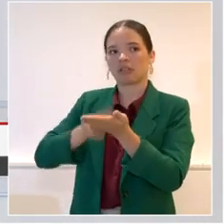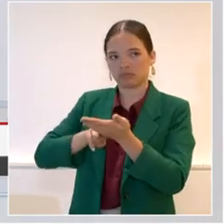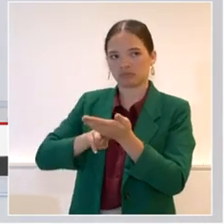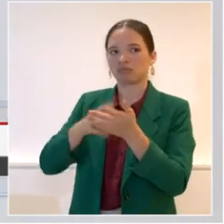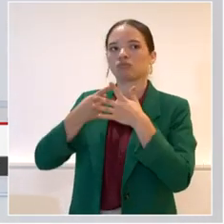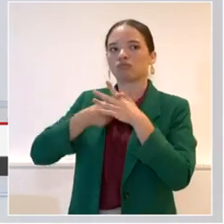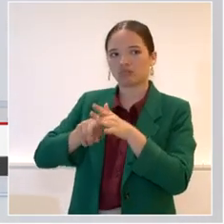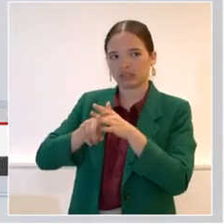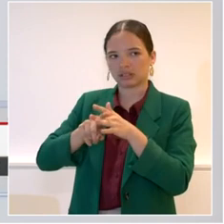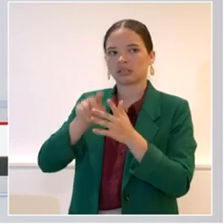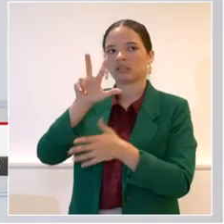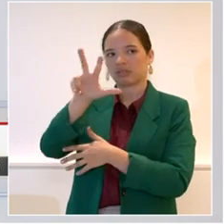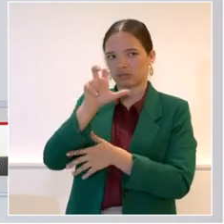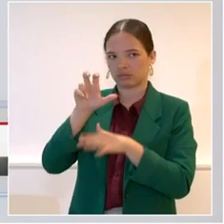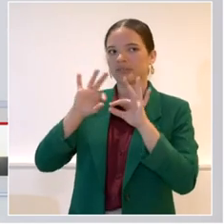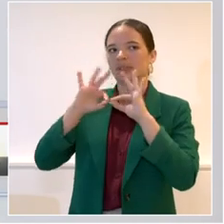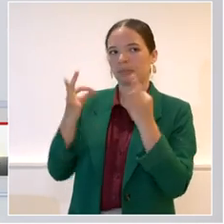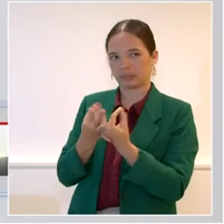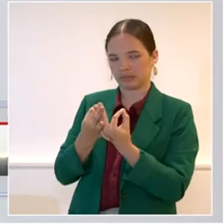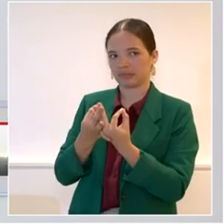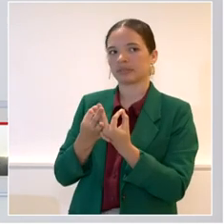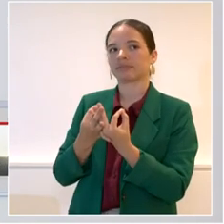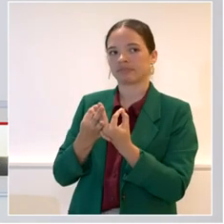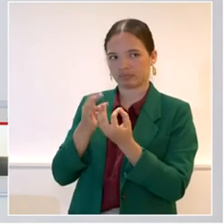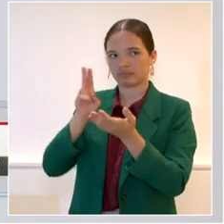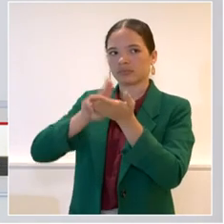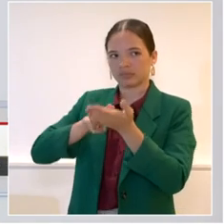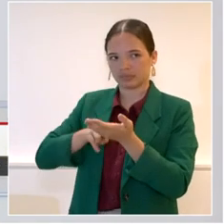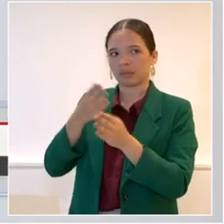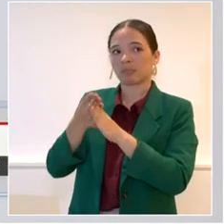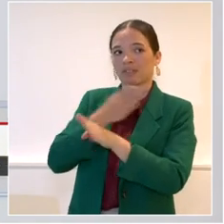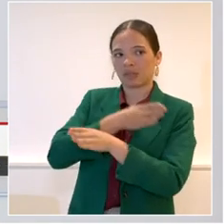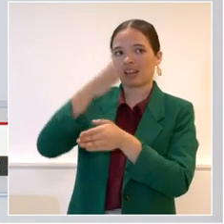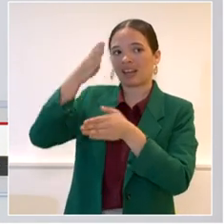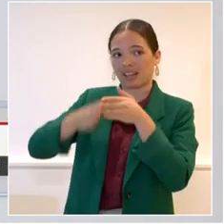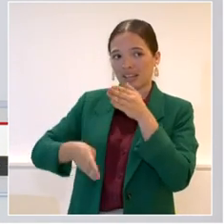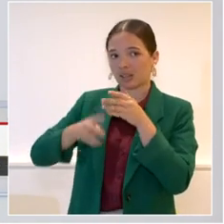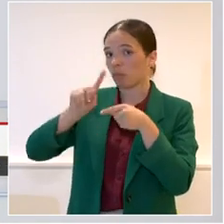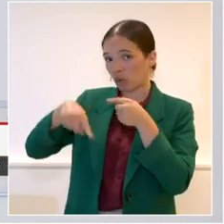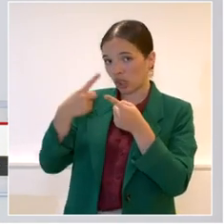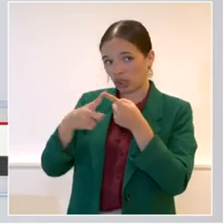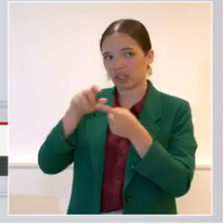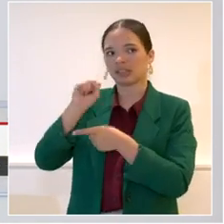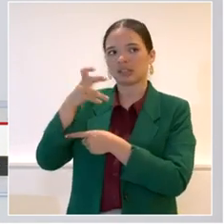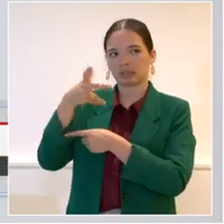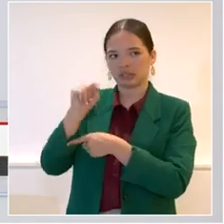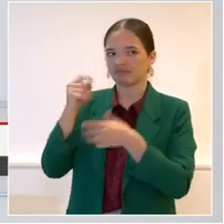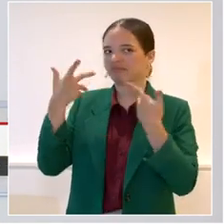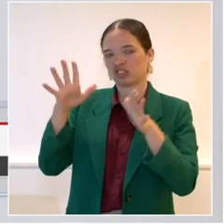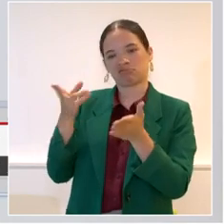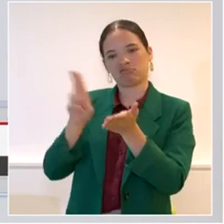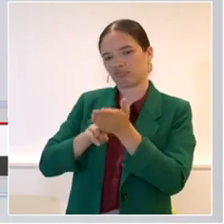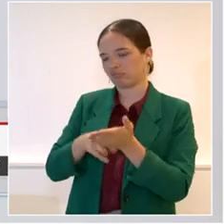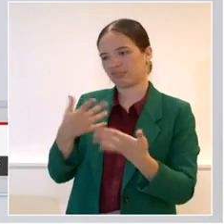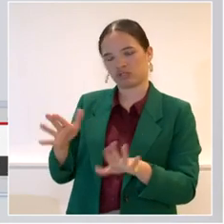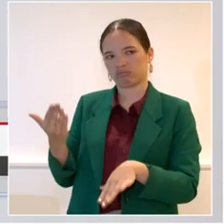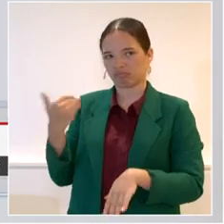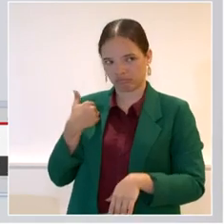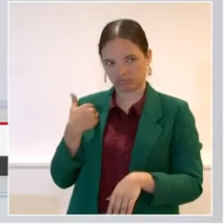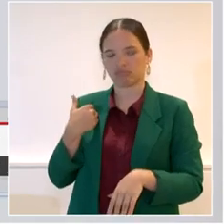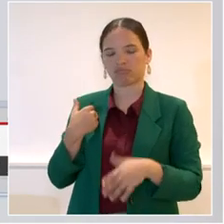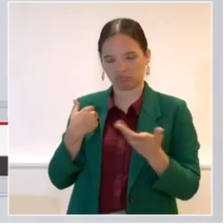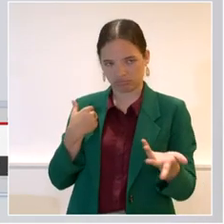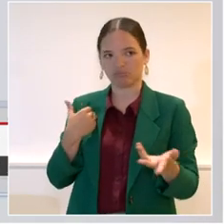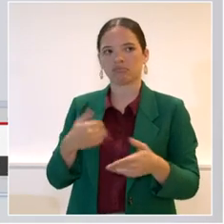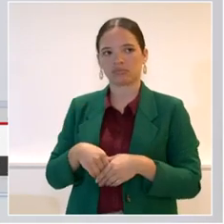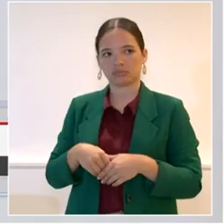and they are all enrolling before the end of September. Most are enrolled now. And then we will, from that same lottery, pick